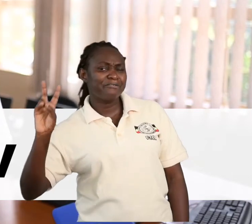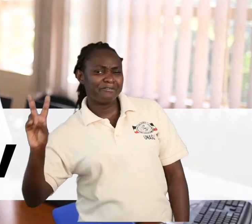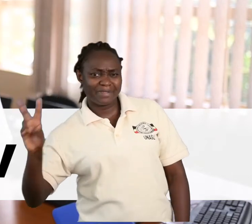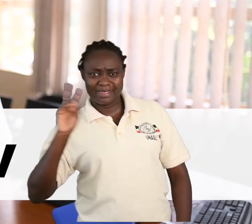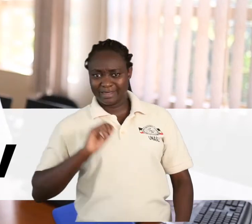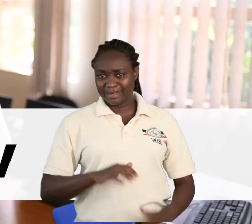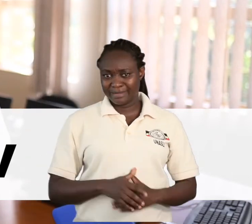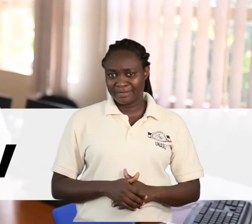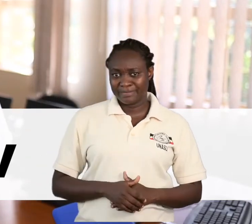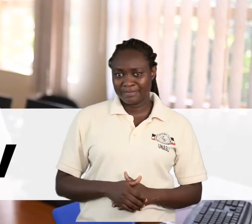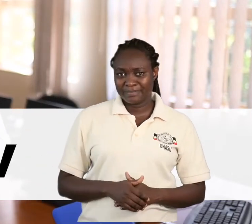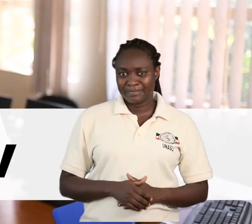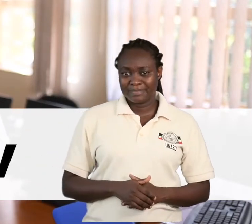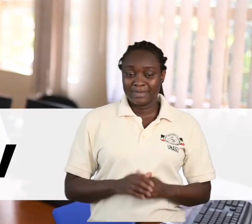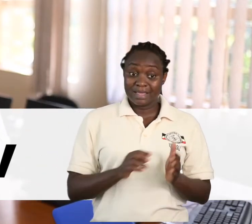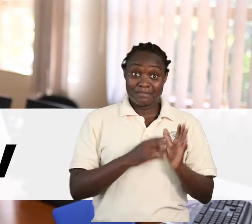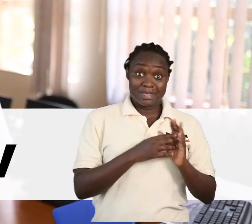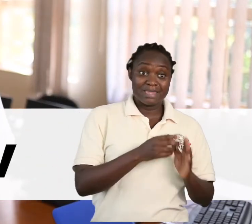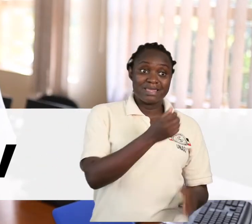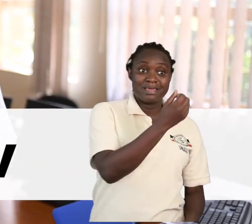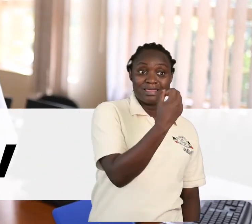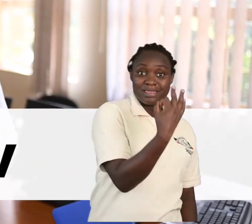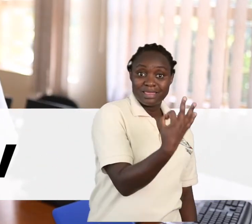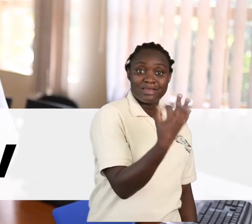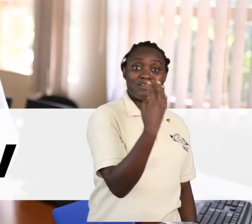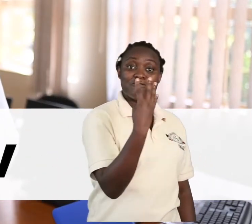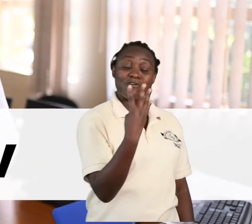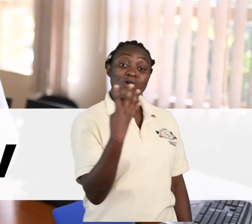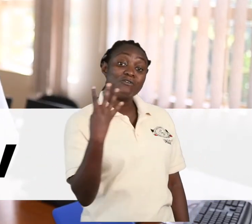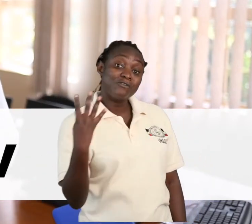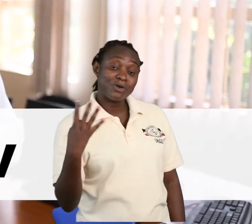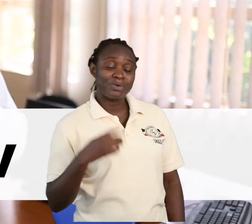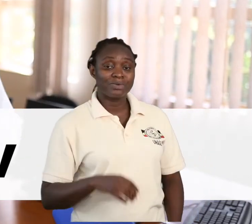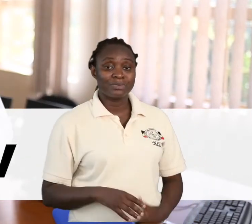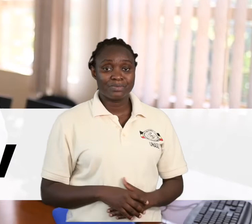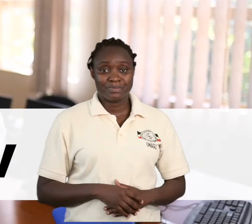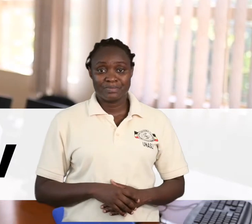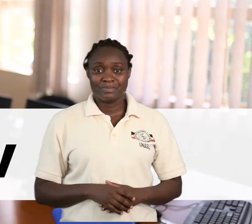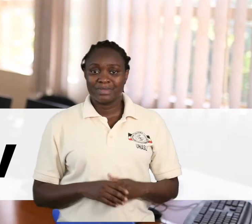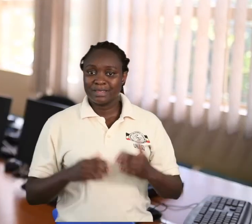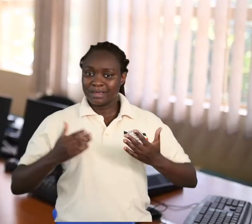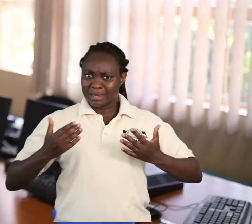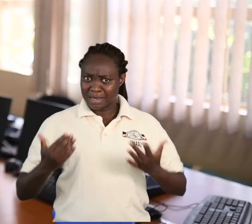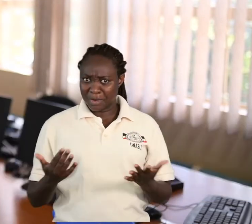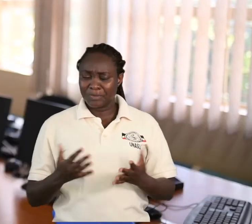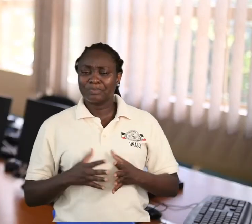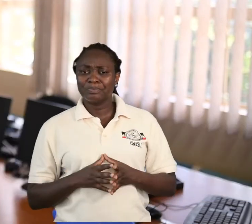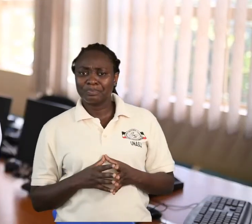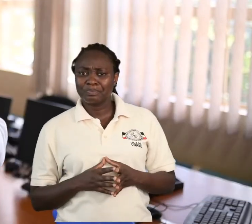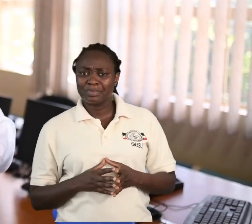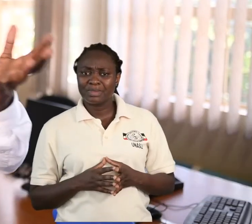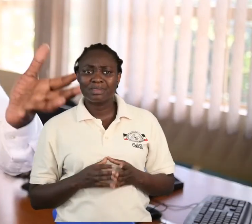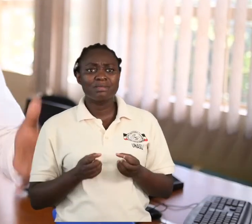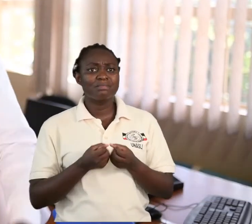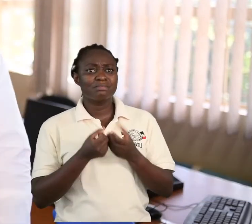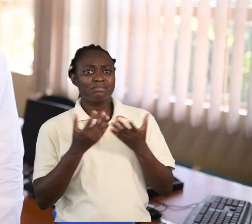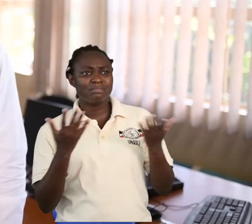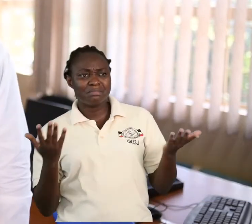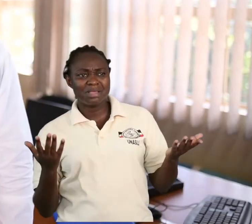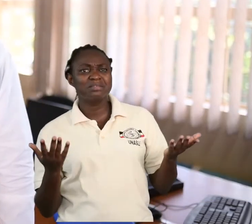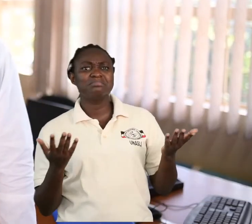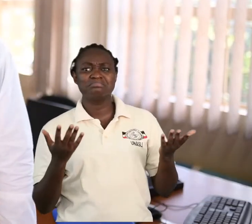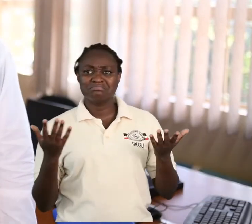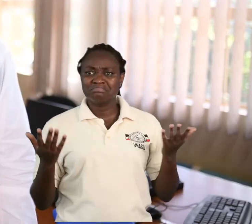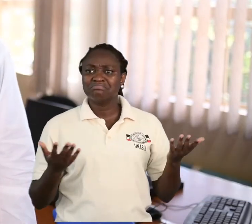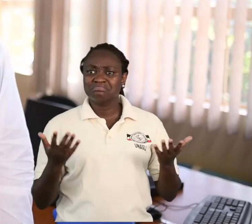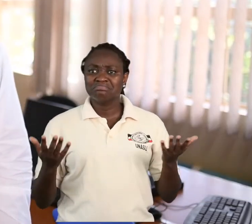V. That's 344. But now let's talk. There are several places where